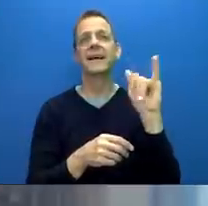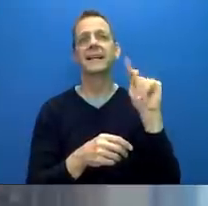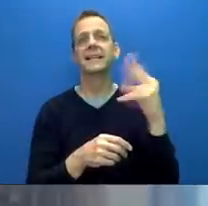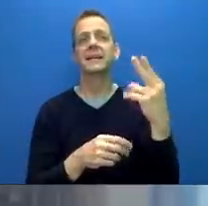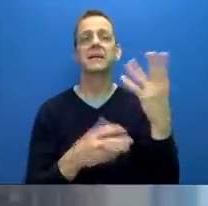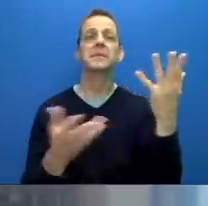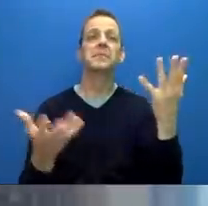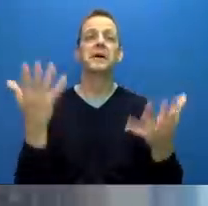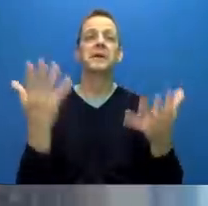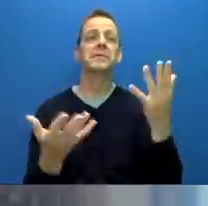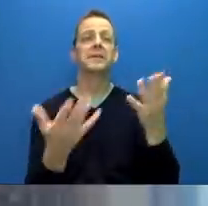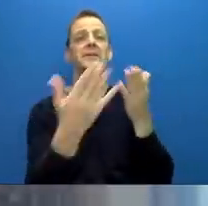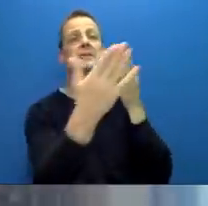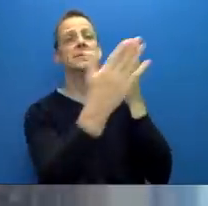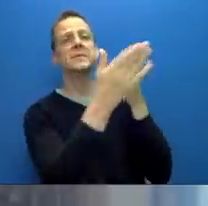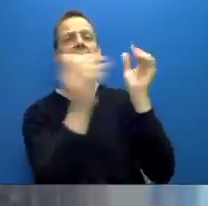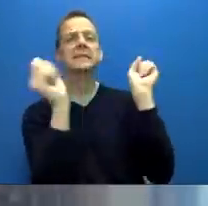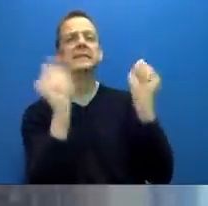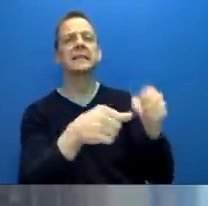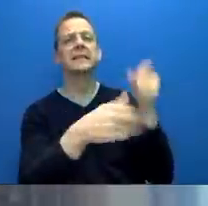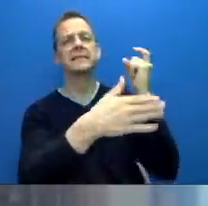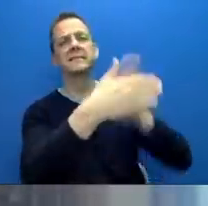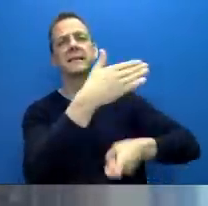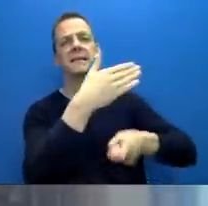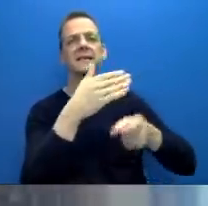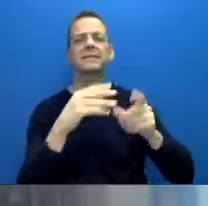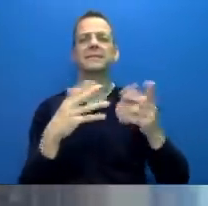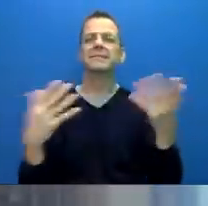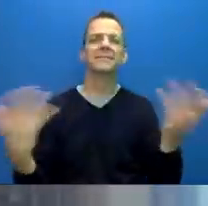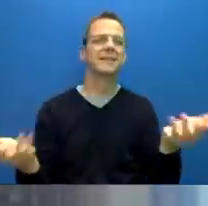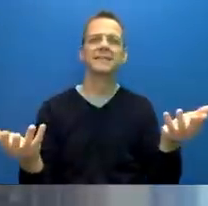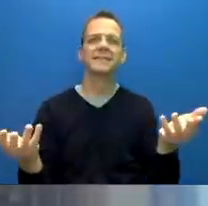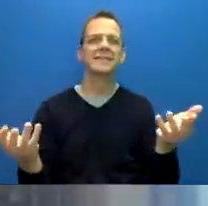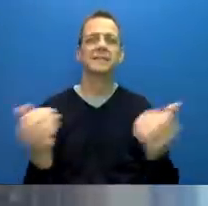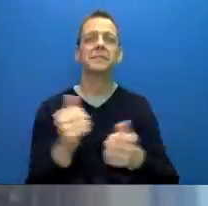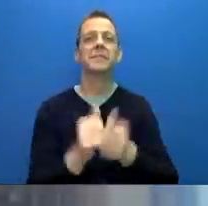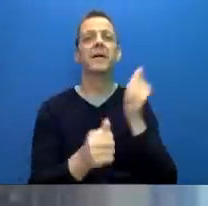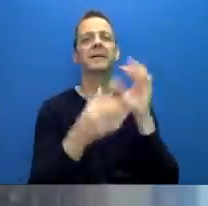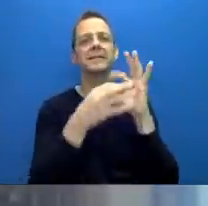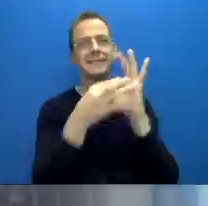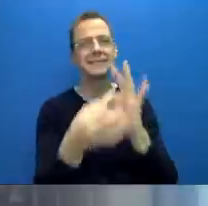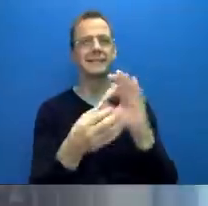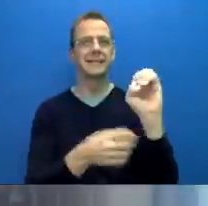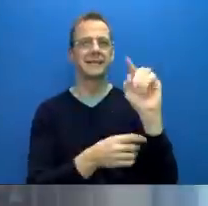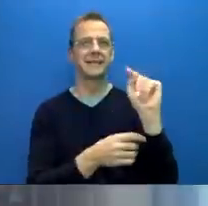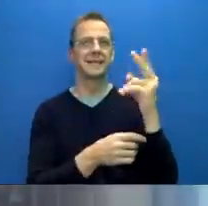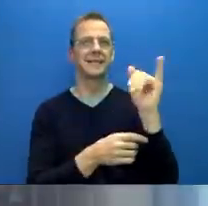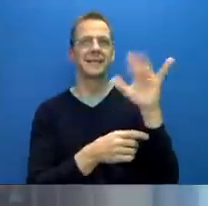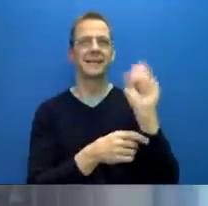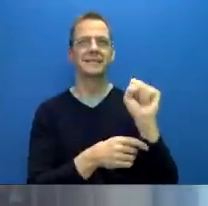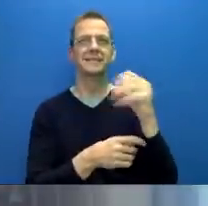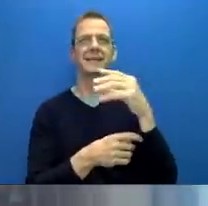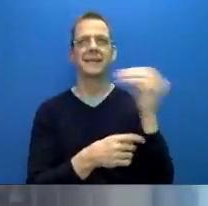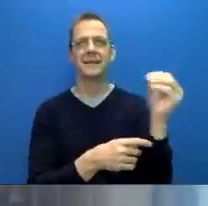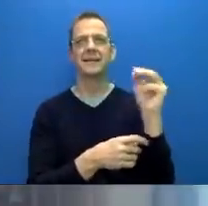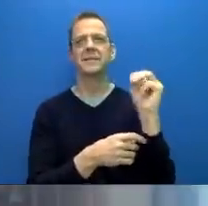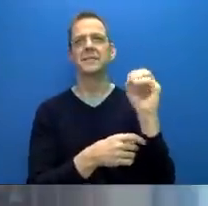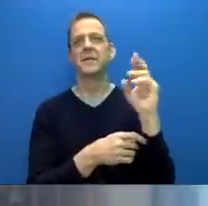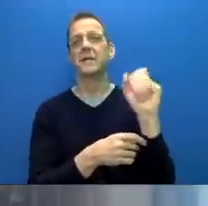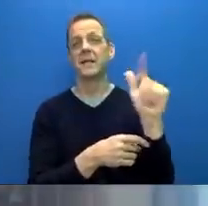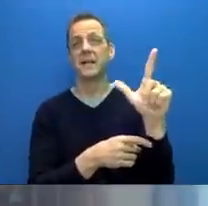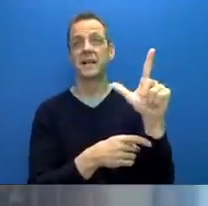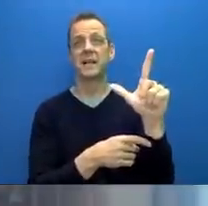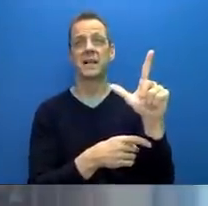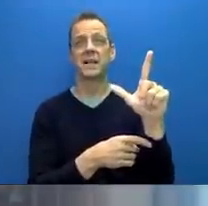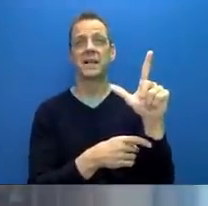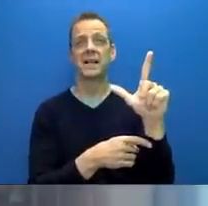take policy action. The other issue with the law is that it's slow. It can be slow to get legal remedies. And with children going back